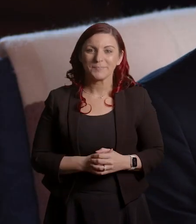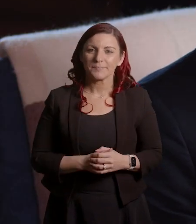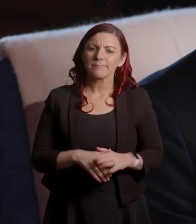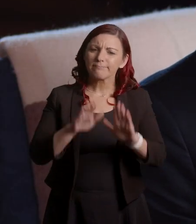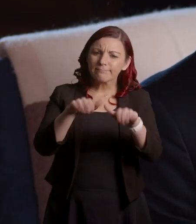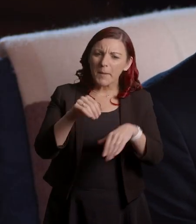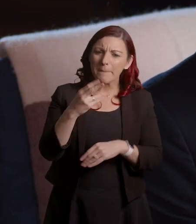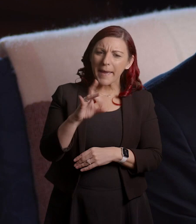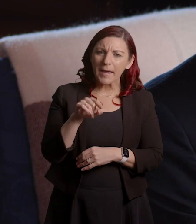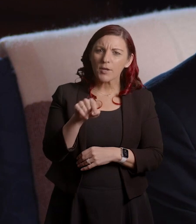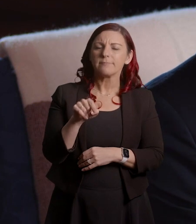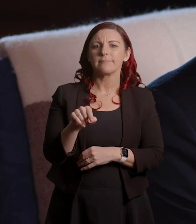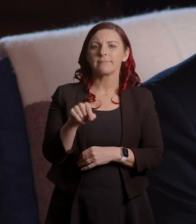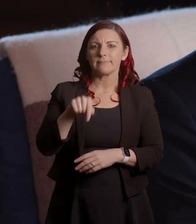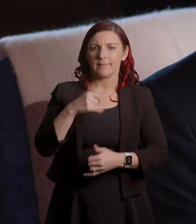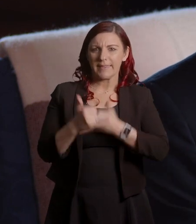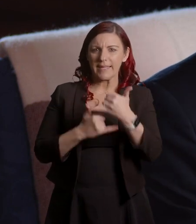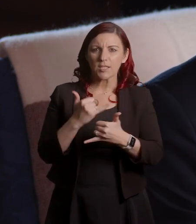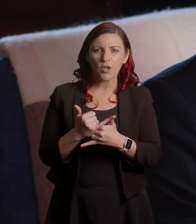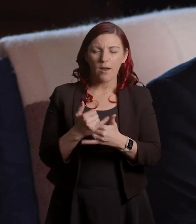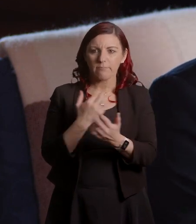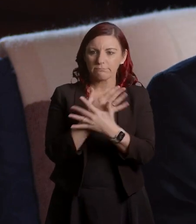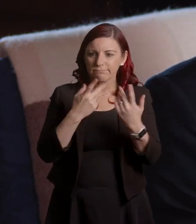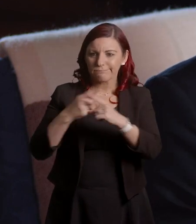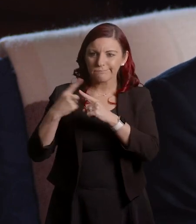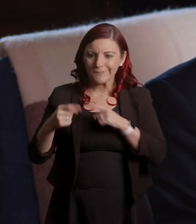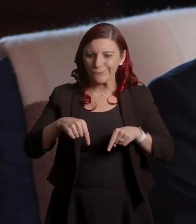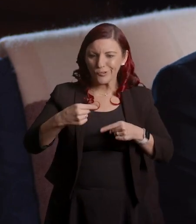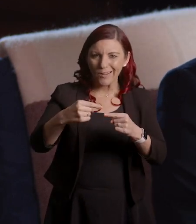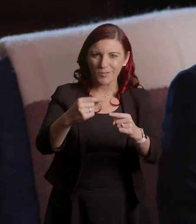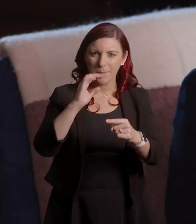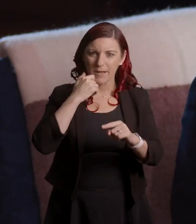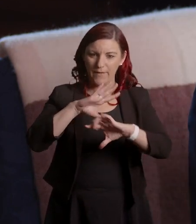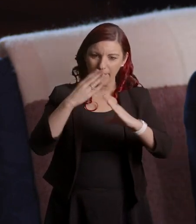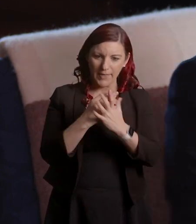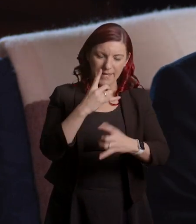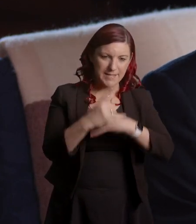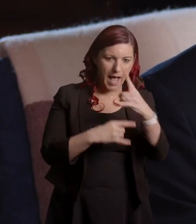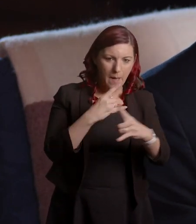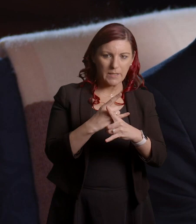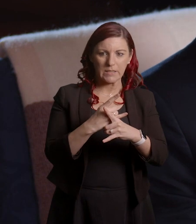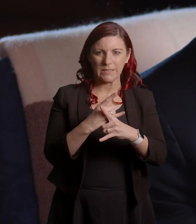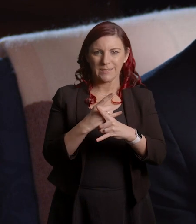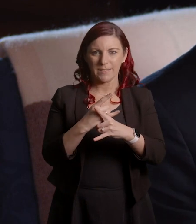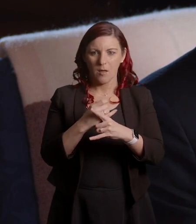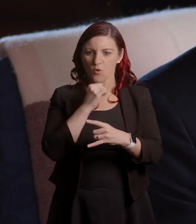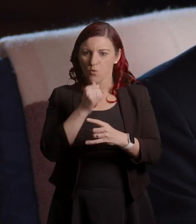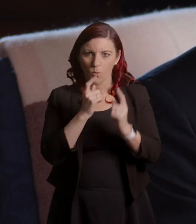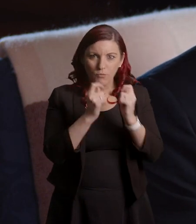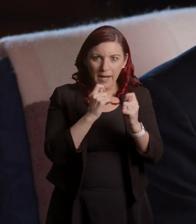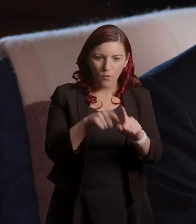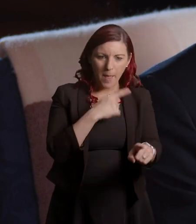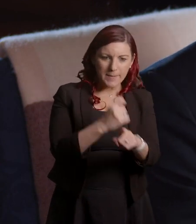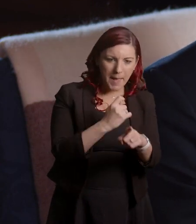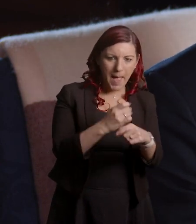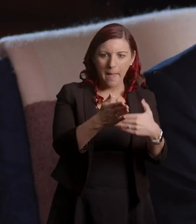Yeah, Mick, I guess, again, this year has thrown up so many challenges with everything that's gone on with the big breaks and with the lockdown and all that